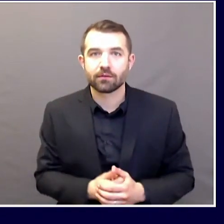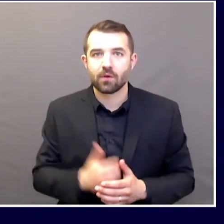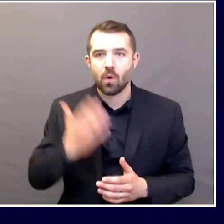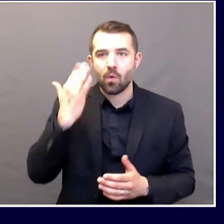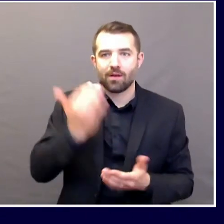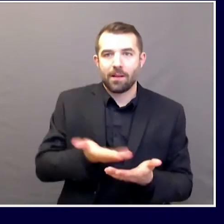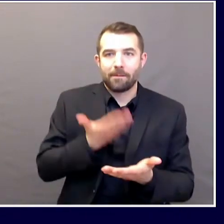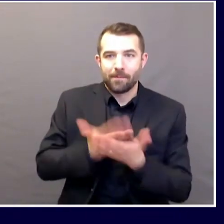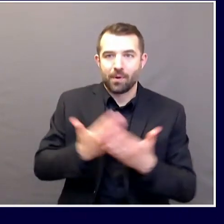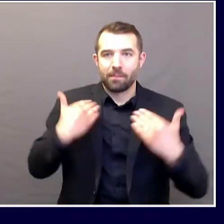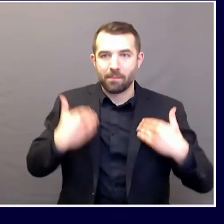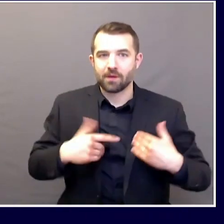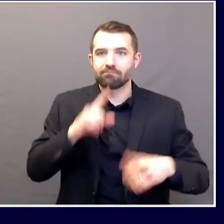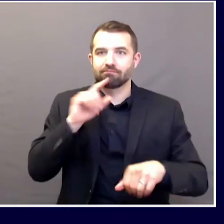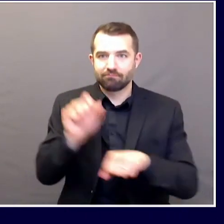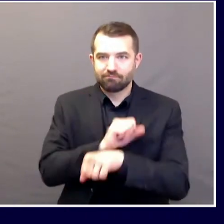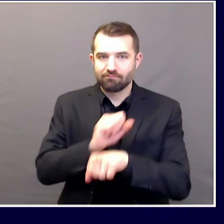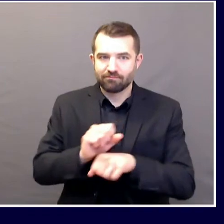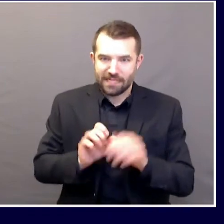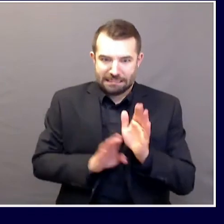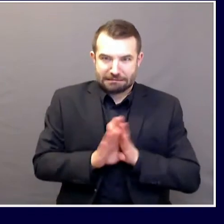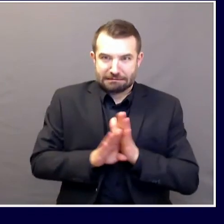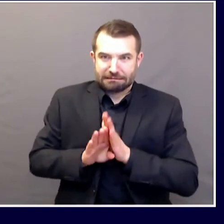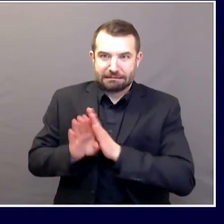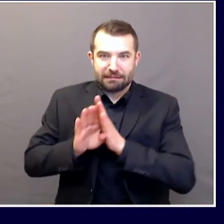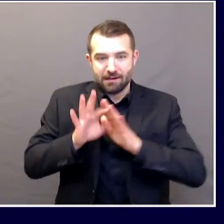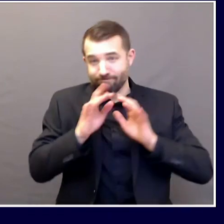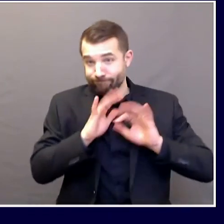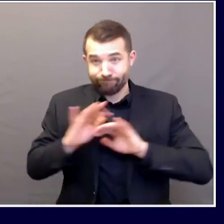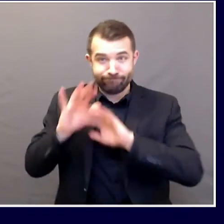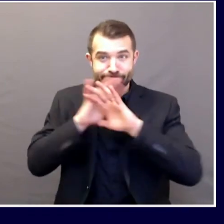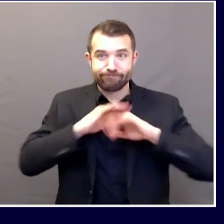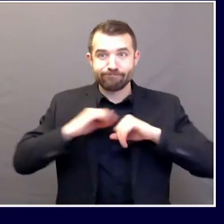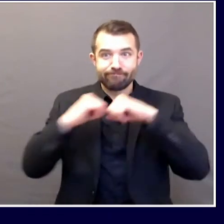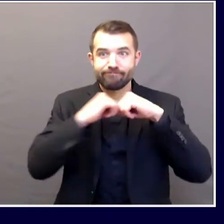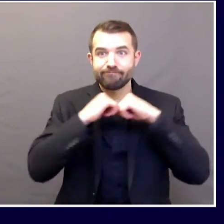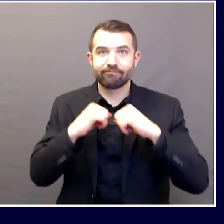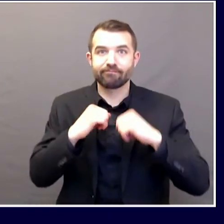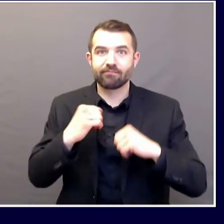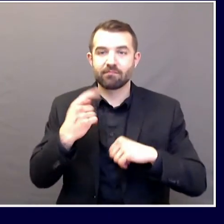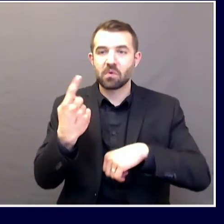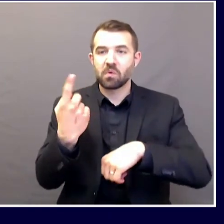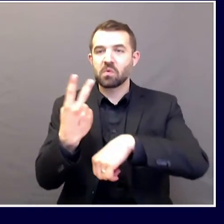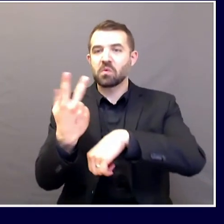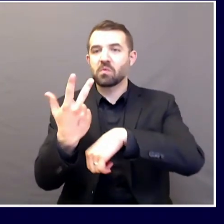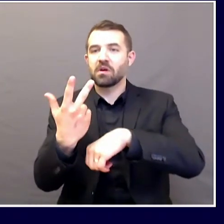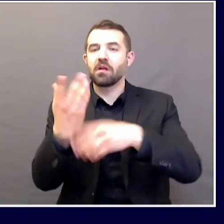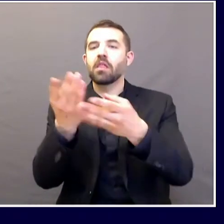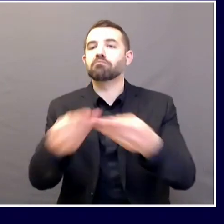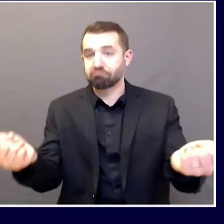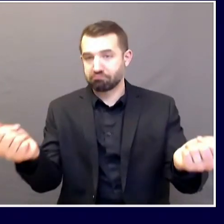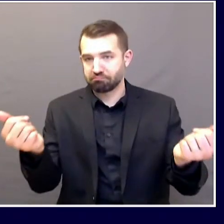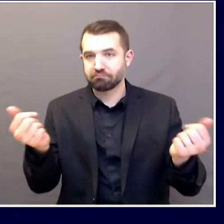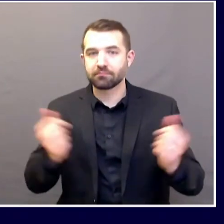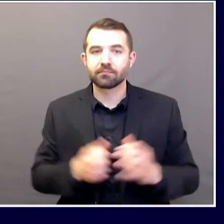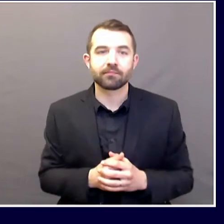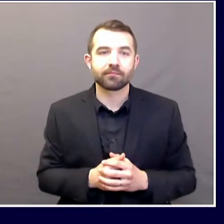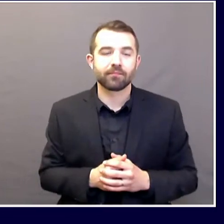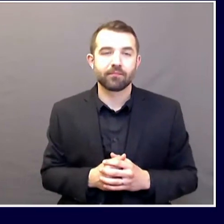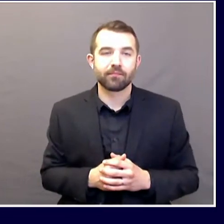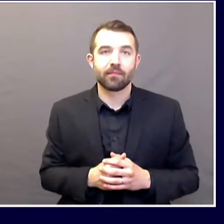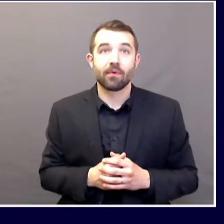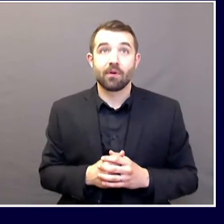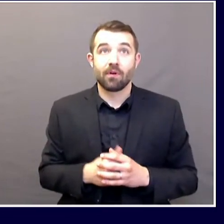effects go away in a matter of days. The vaccines are extraordinarily effective at